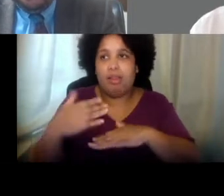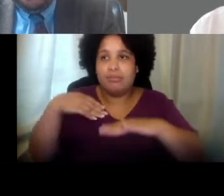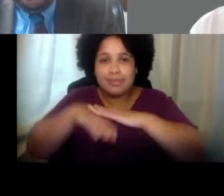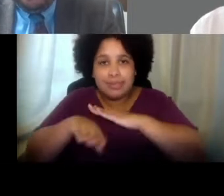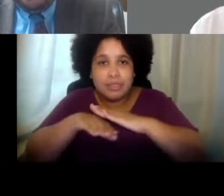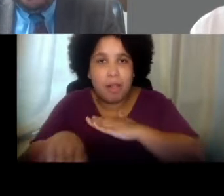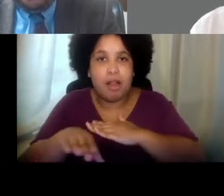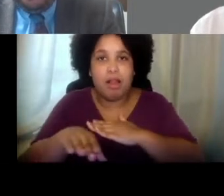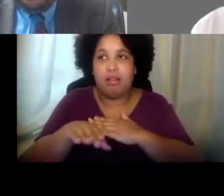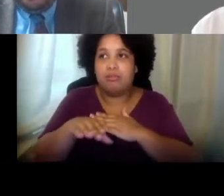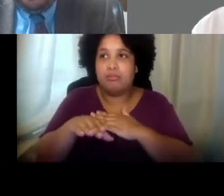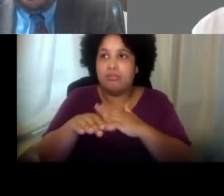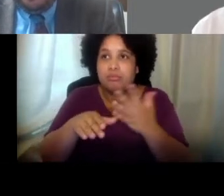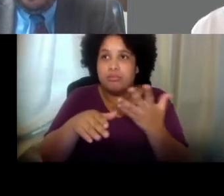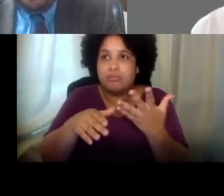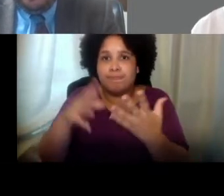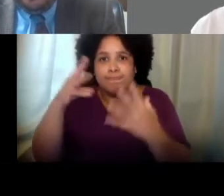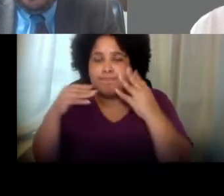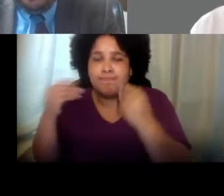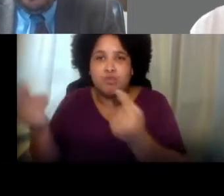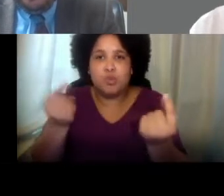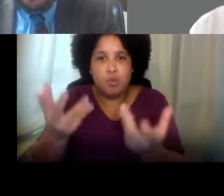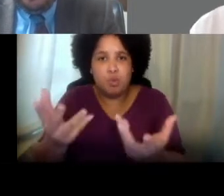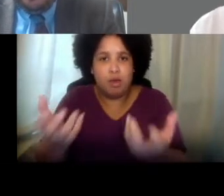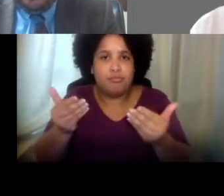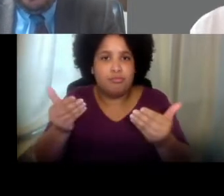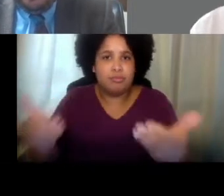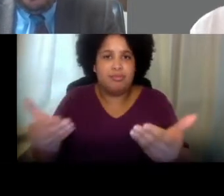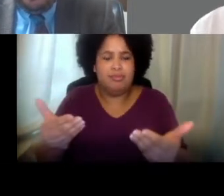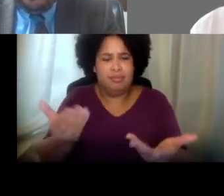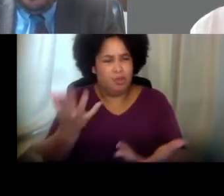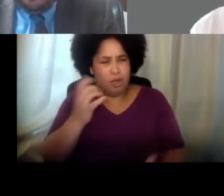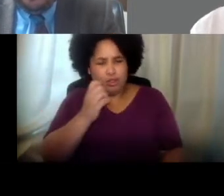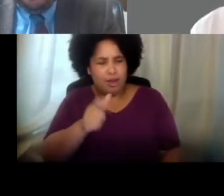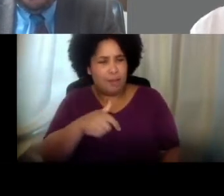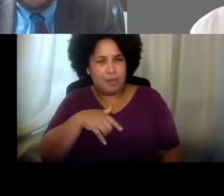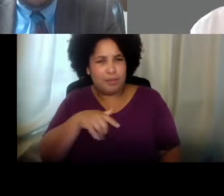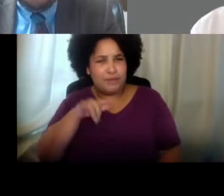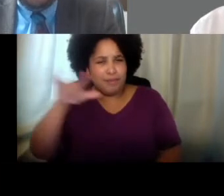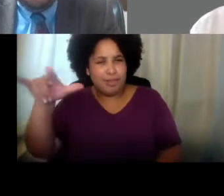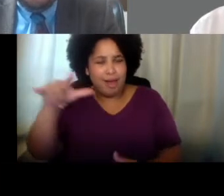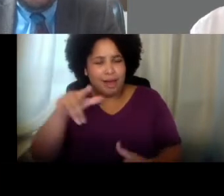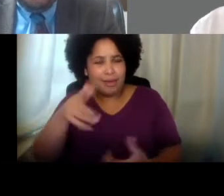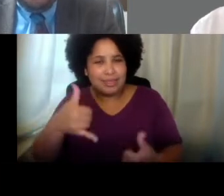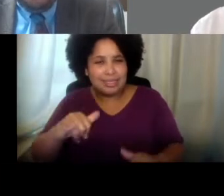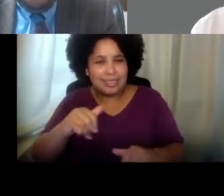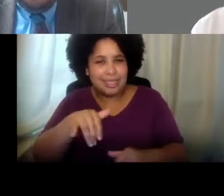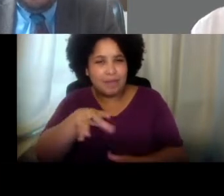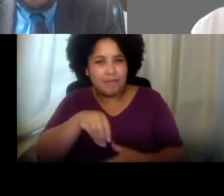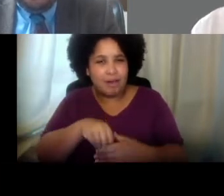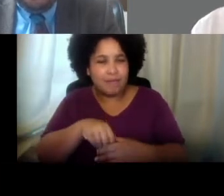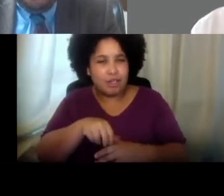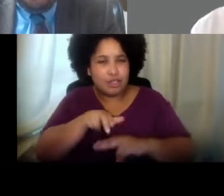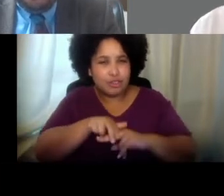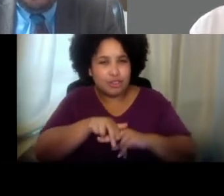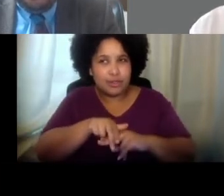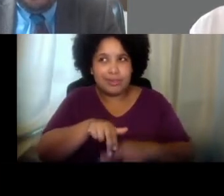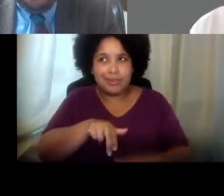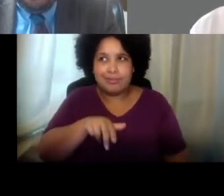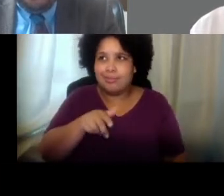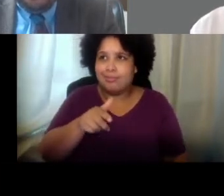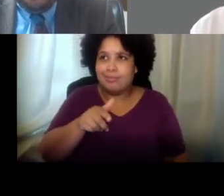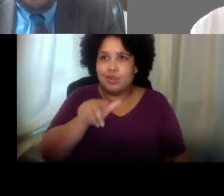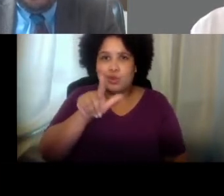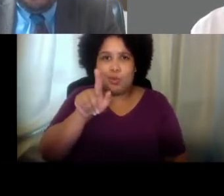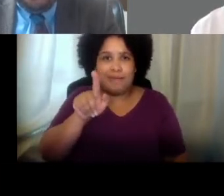to things that we want to do. There's no reason why we shouldn't be able to fly in our wheelchairs today in the 21st century. So I'll